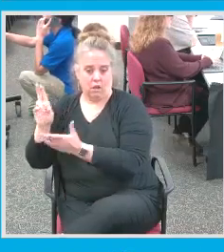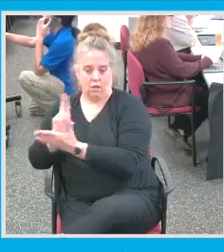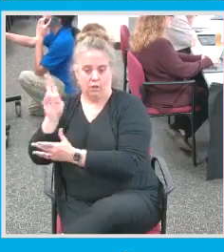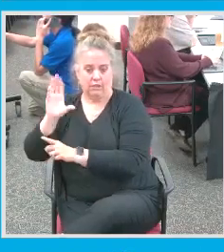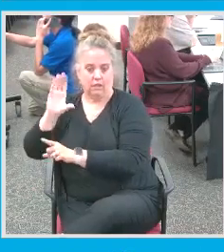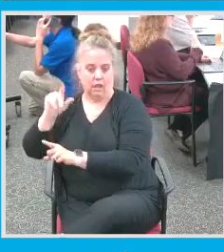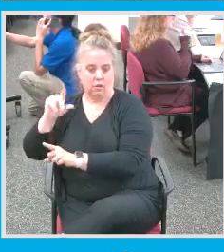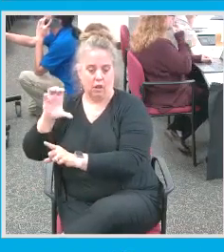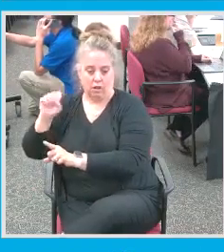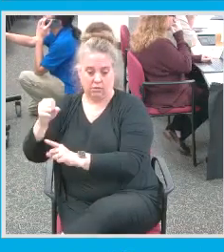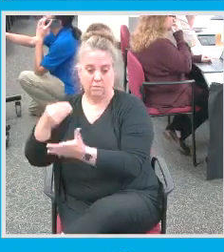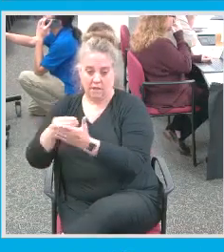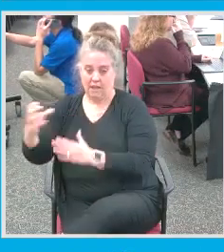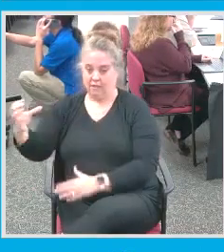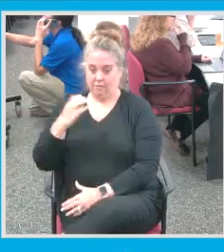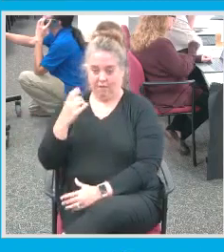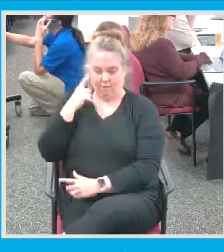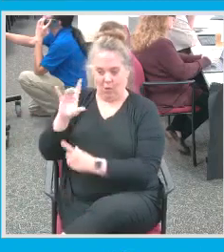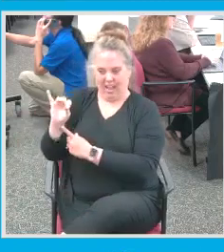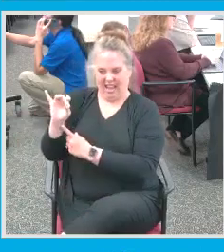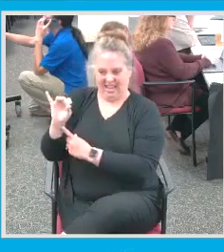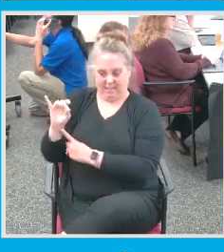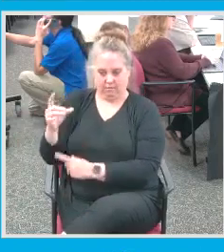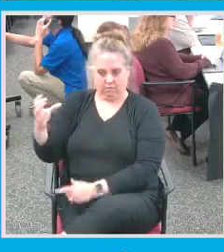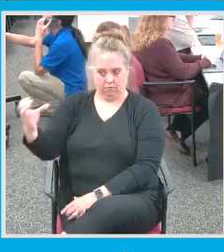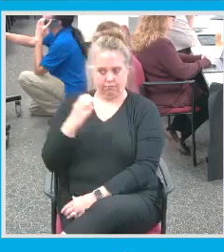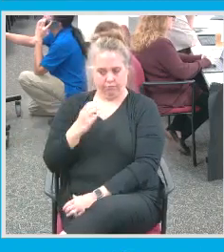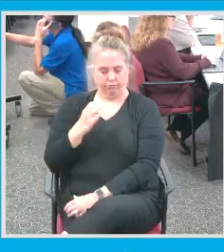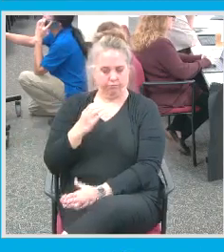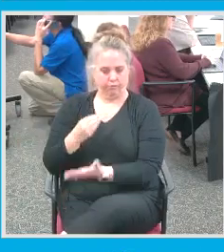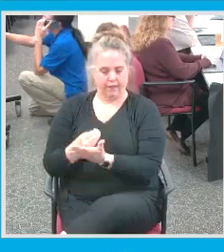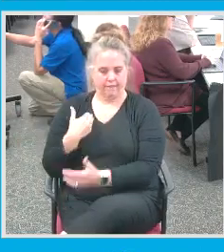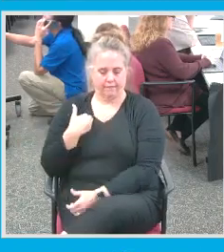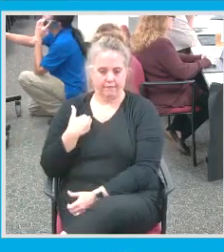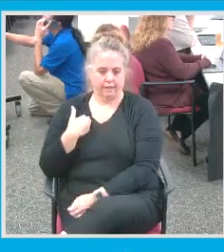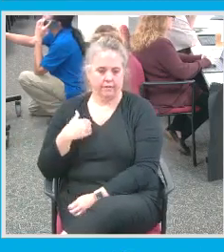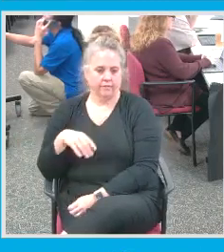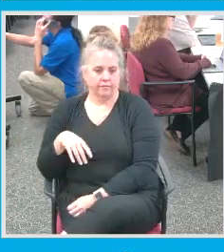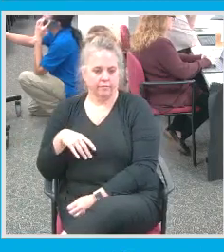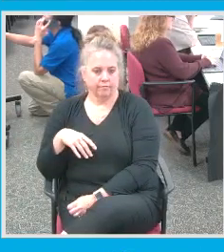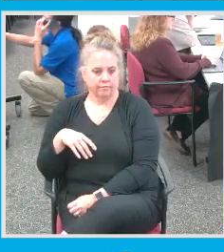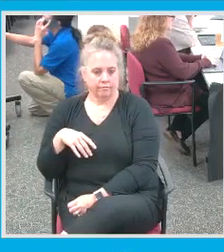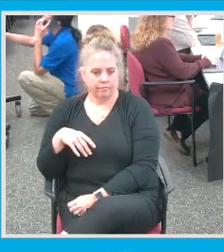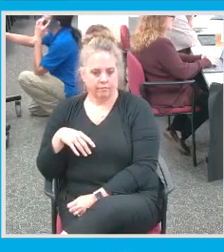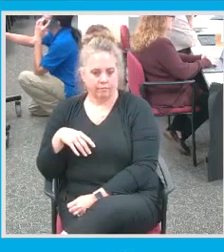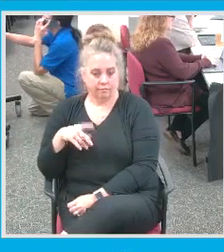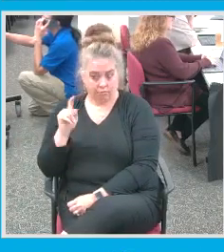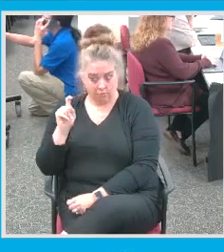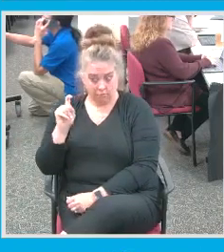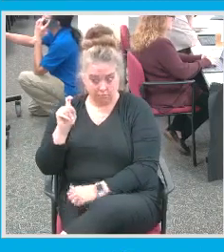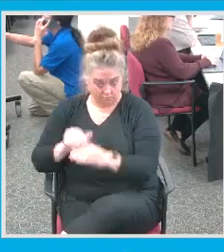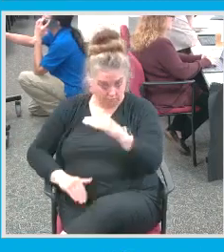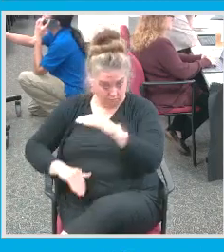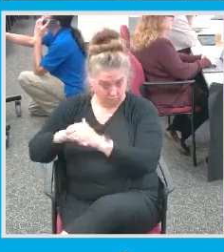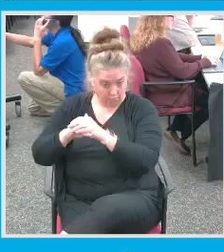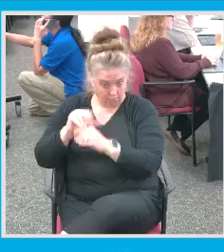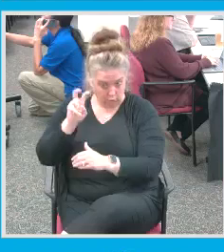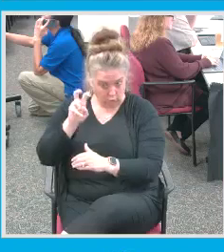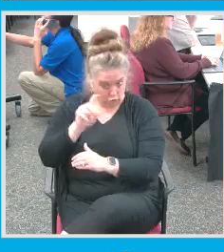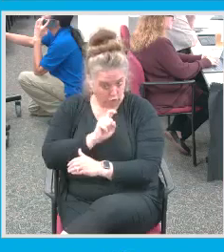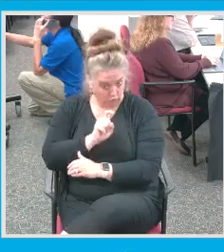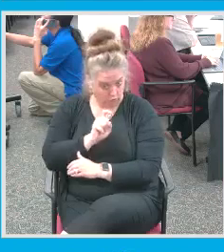altogether, that's how many we serve at a time. Okay, and then are you at the max? You're at 200 all the time?